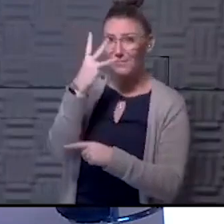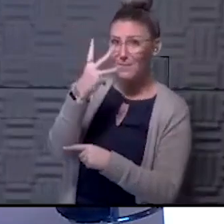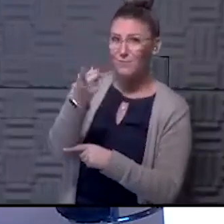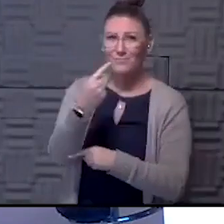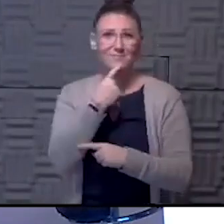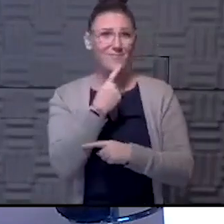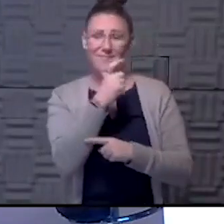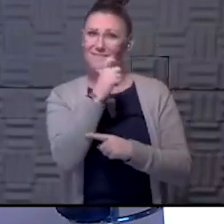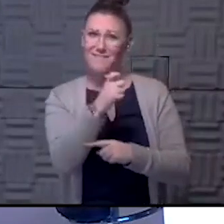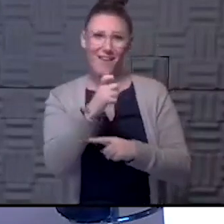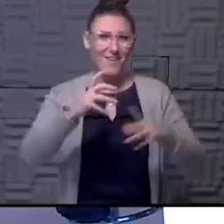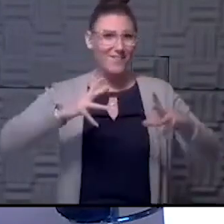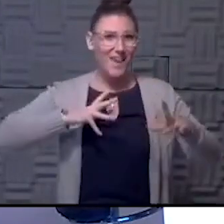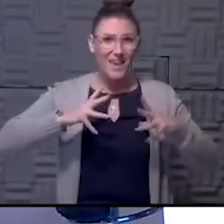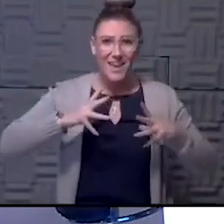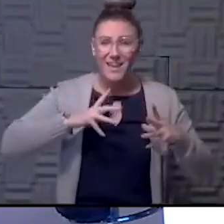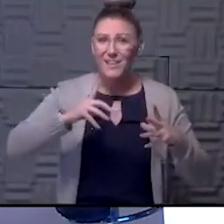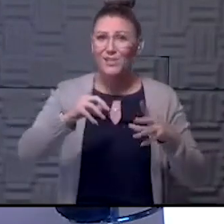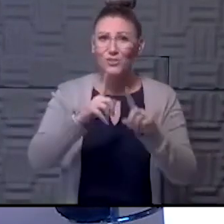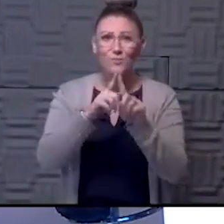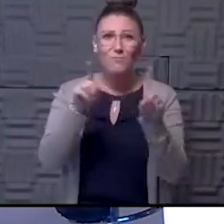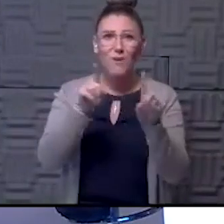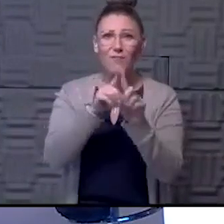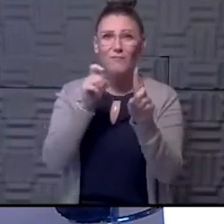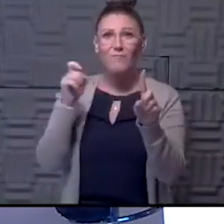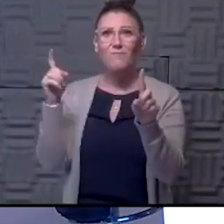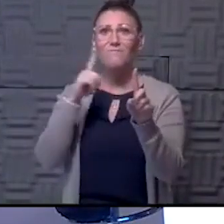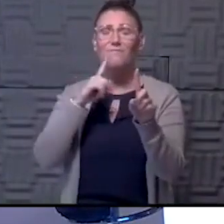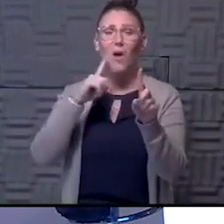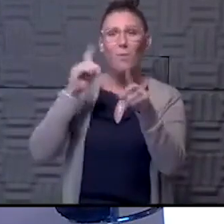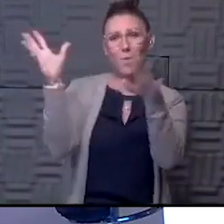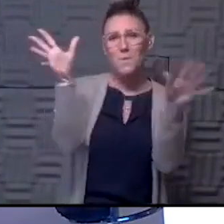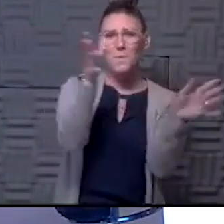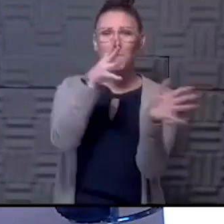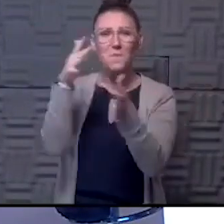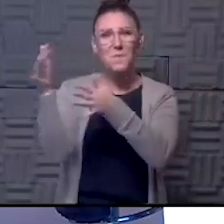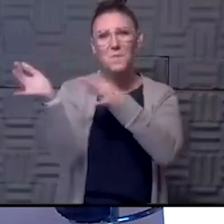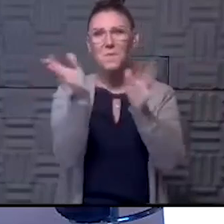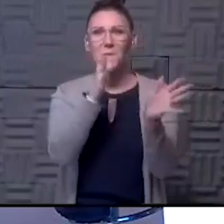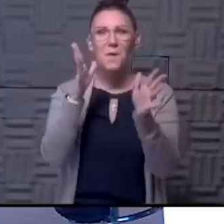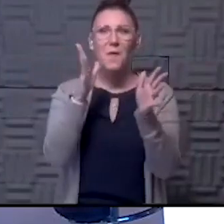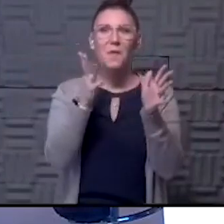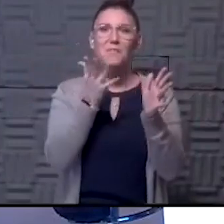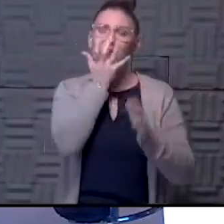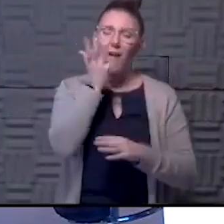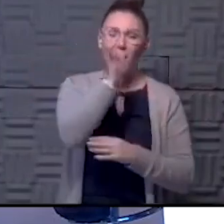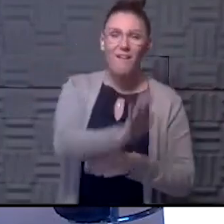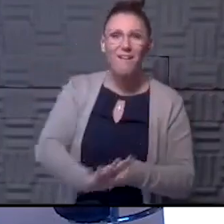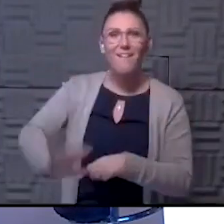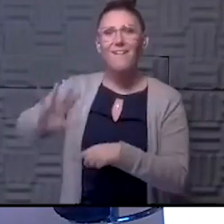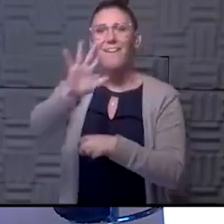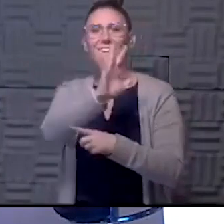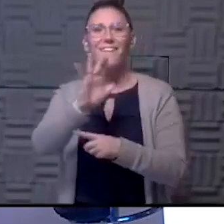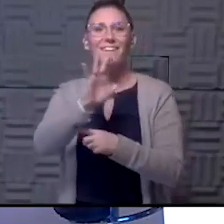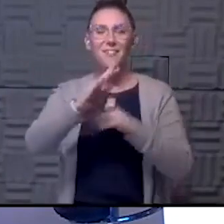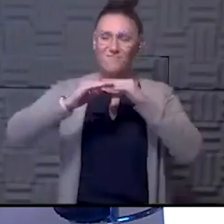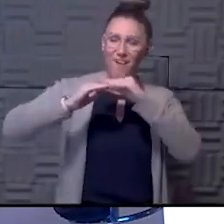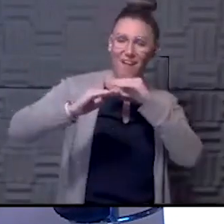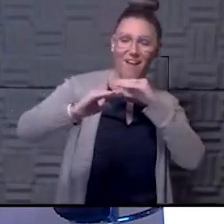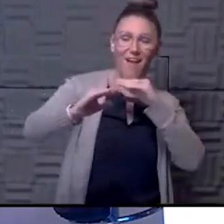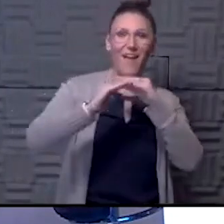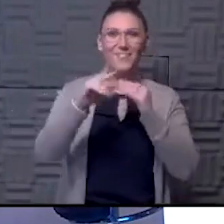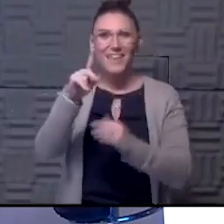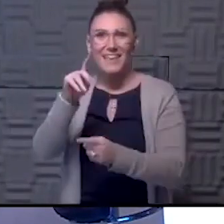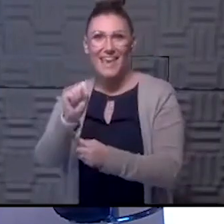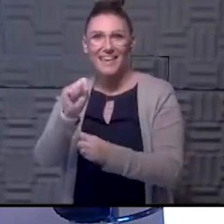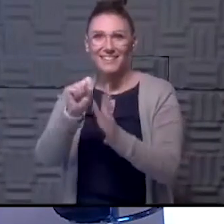your vacation. It was from the windblown plains of Kansas. Wind whipping around the flatlands of Kansas for sure.